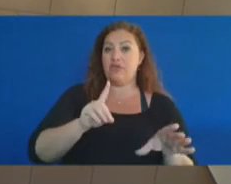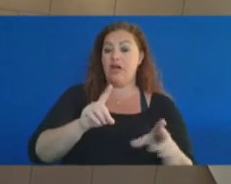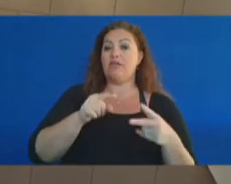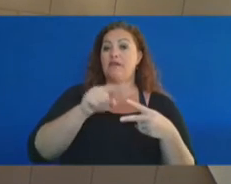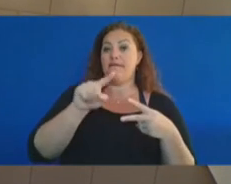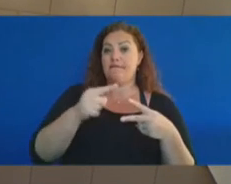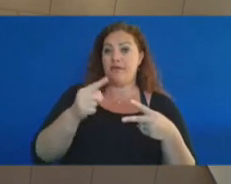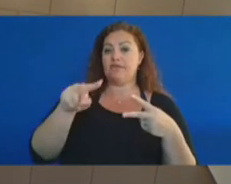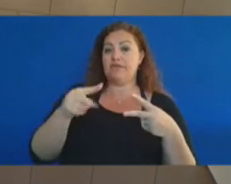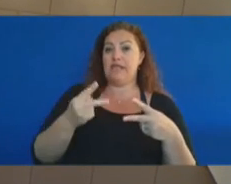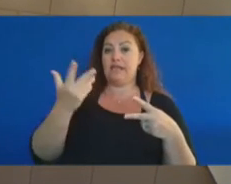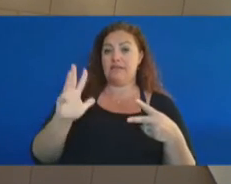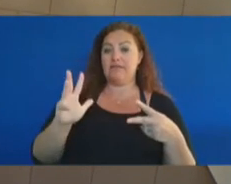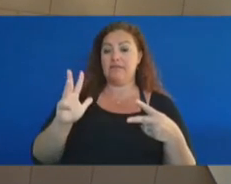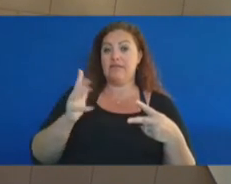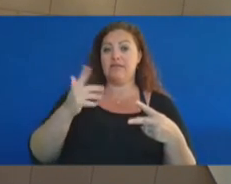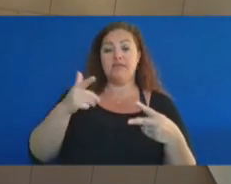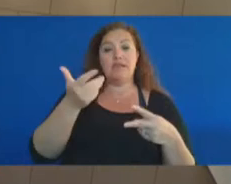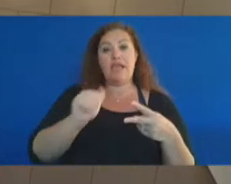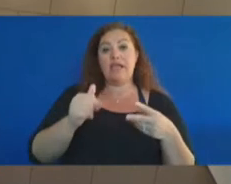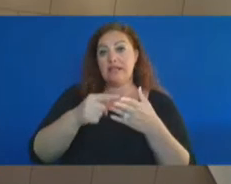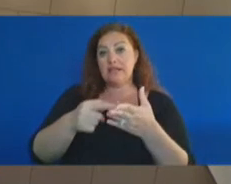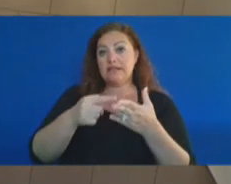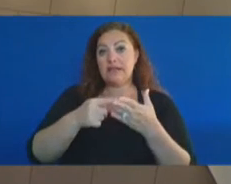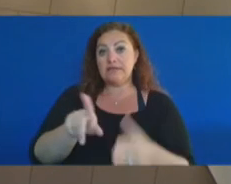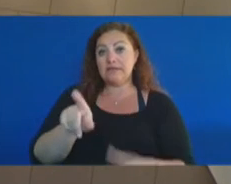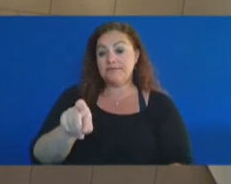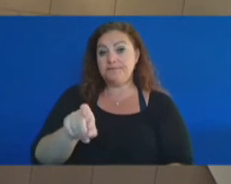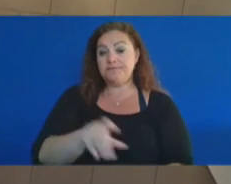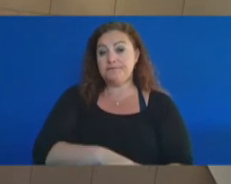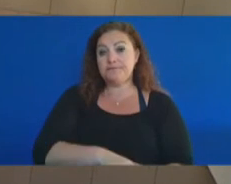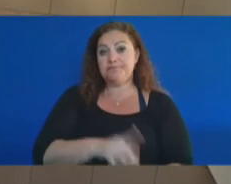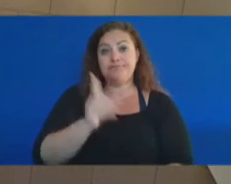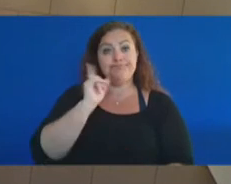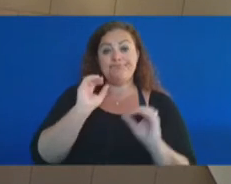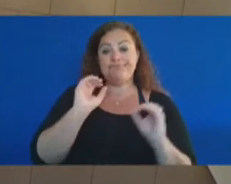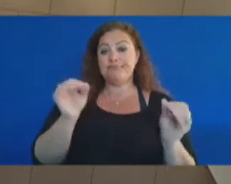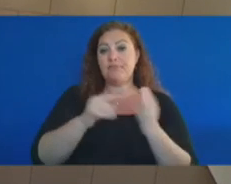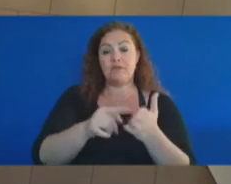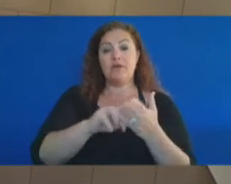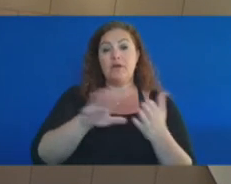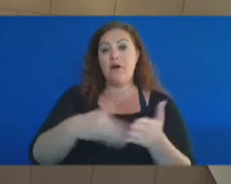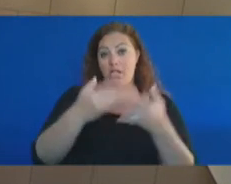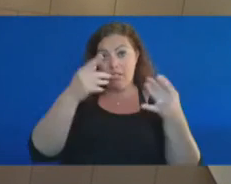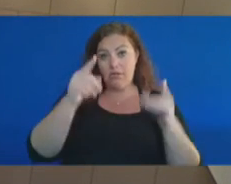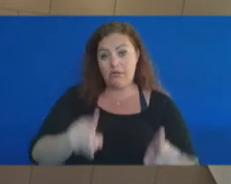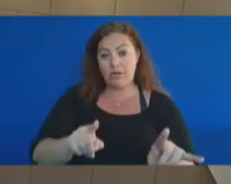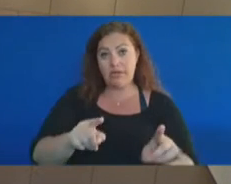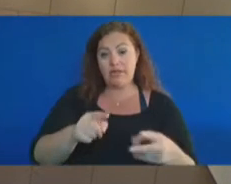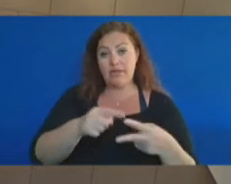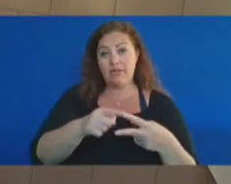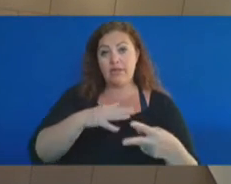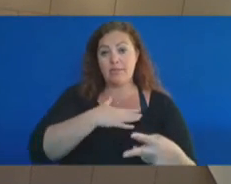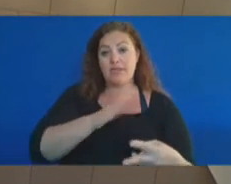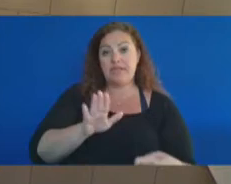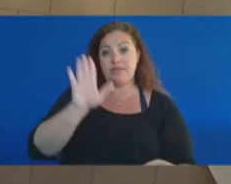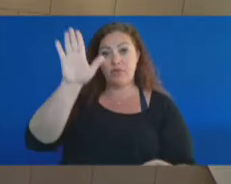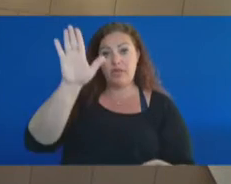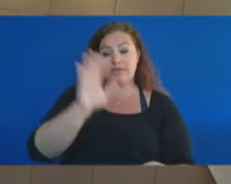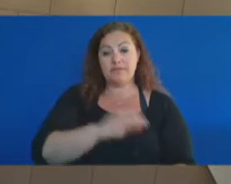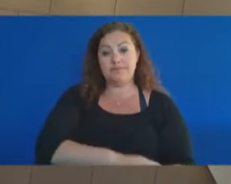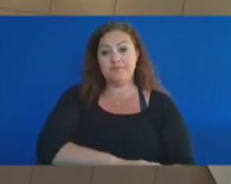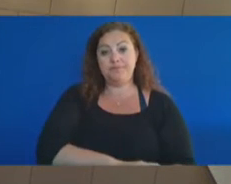motion and a second is there any discussion hearing no discussion all in favor of the motion please raise your hand